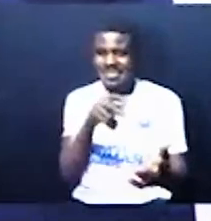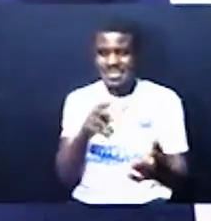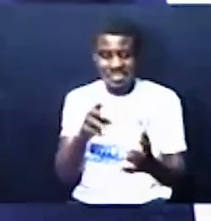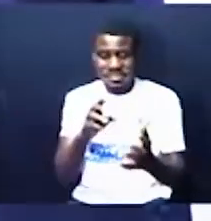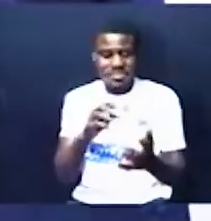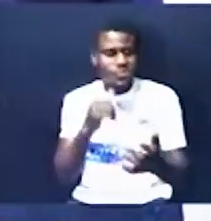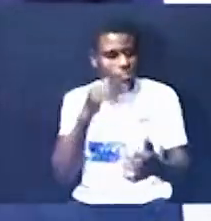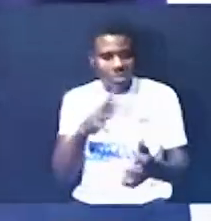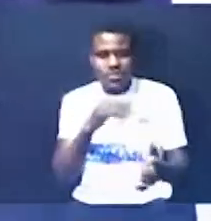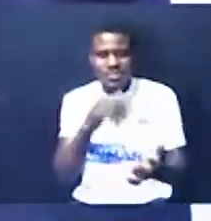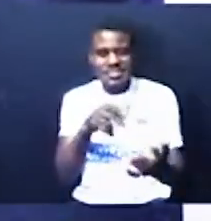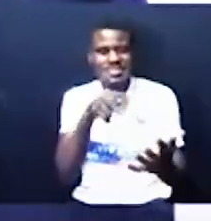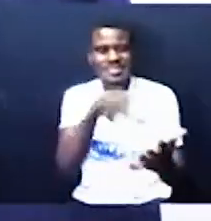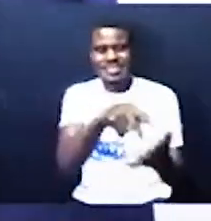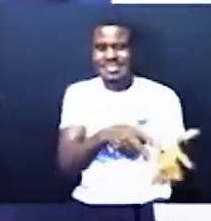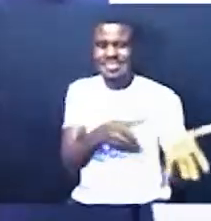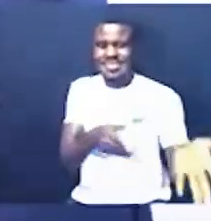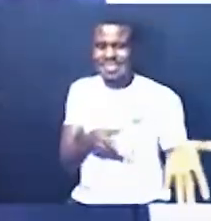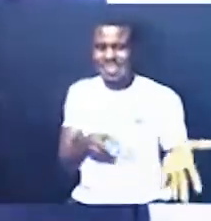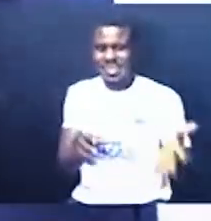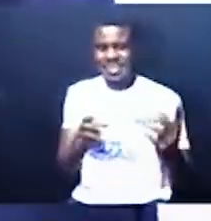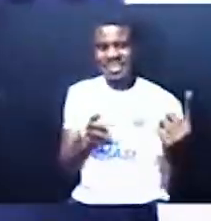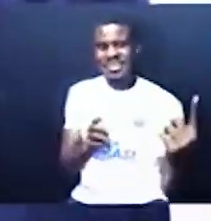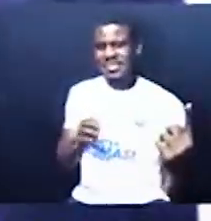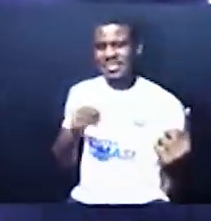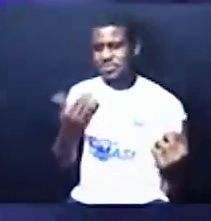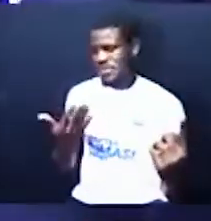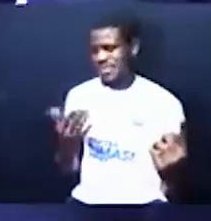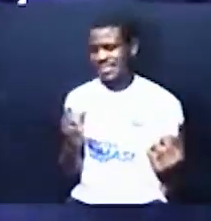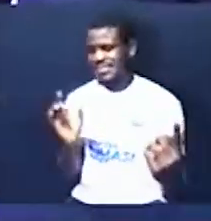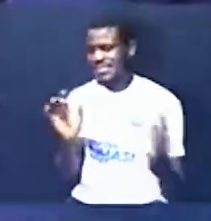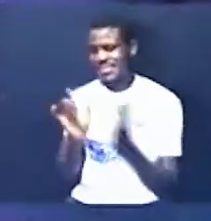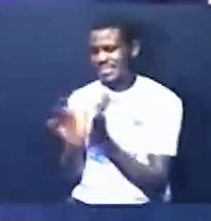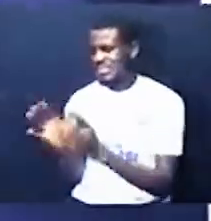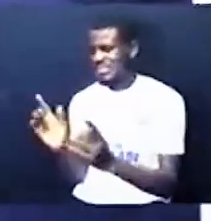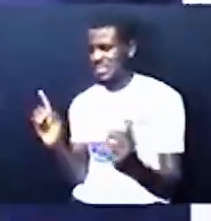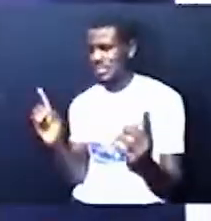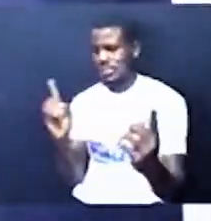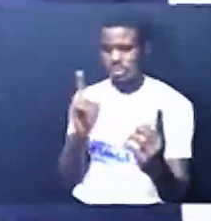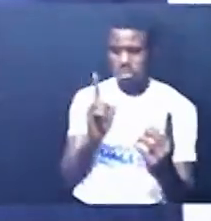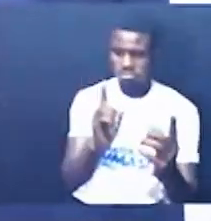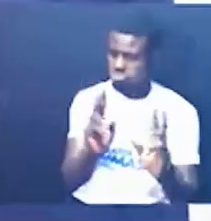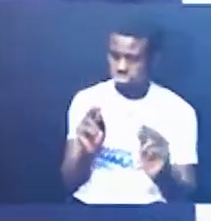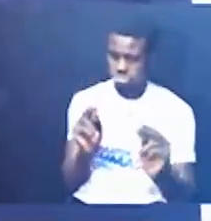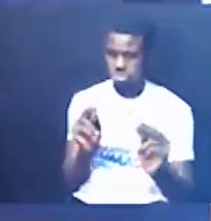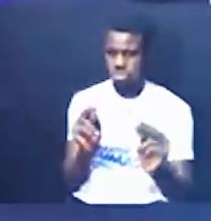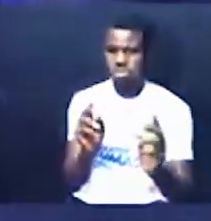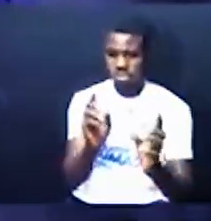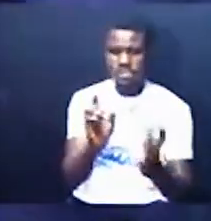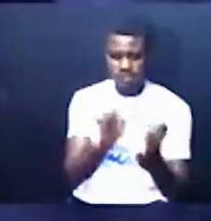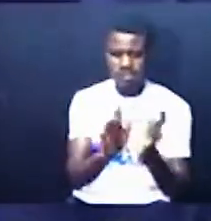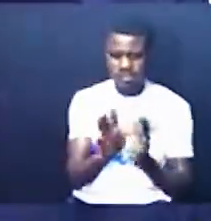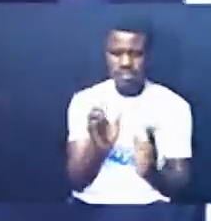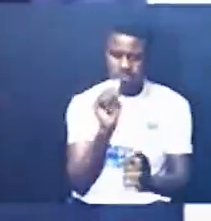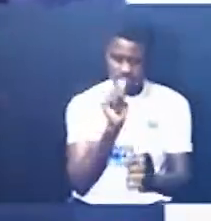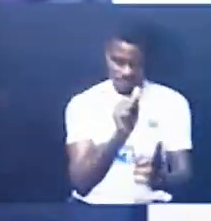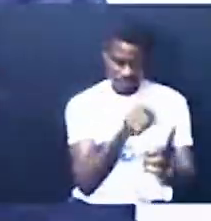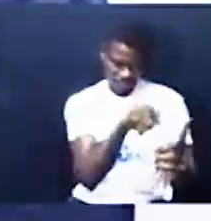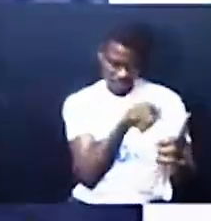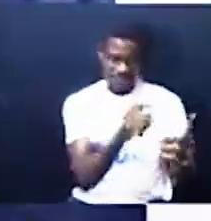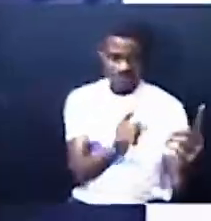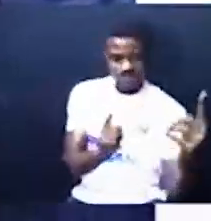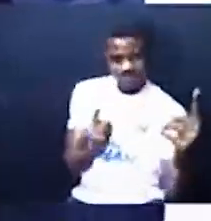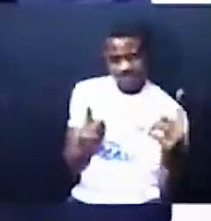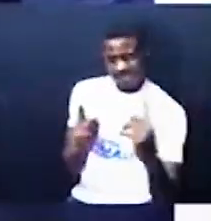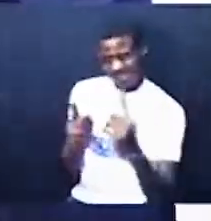up. And wa ma Yesu amma baby o wono kra no a bo modin abai. But Jesus shocked her. Na Yesu ma ne hudwiri. Instead